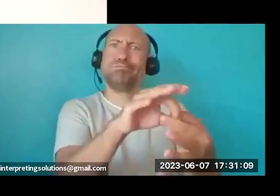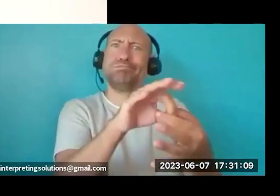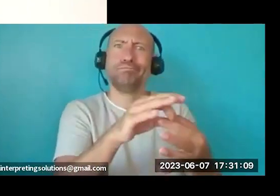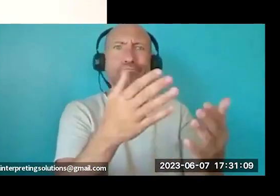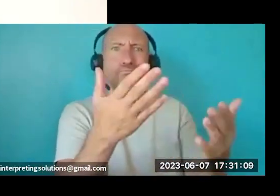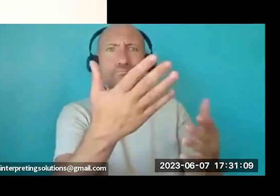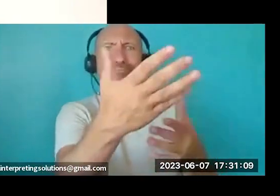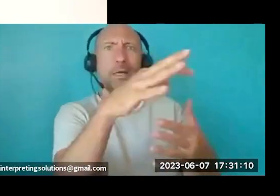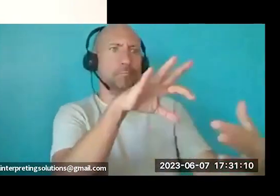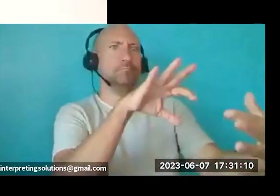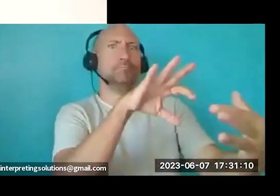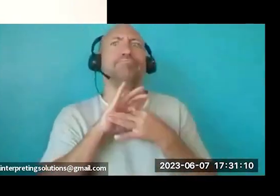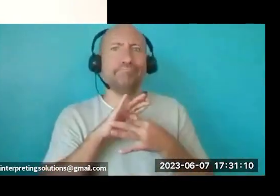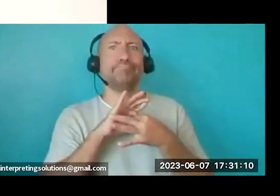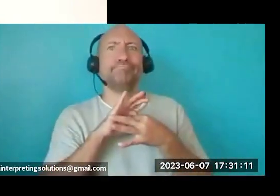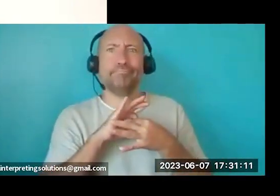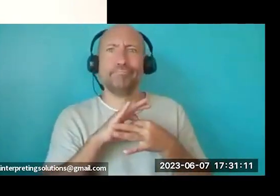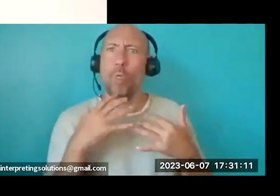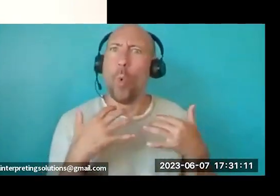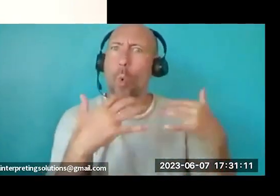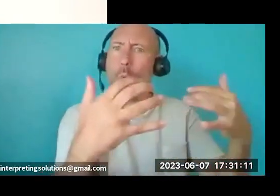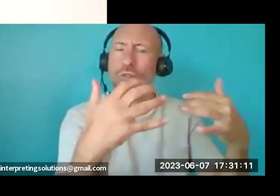audiences that we hope to reach.